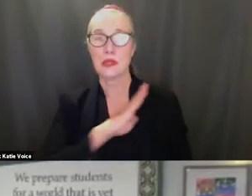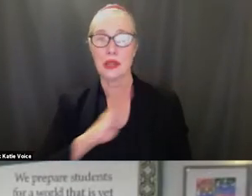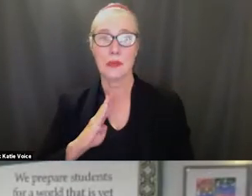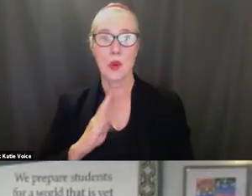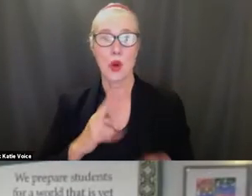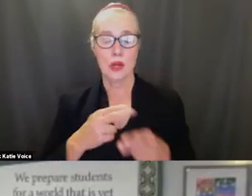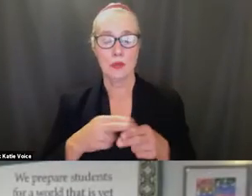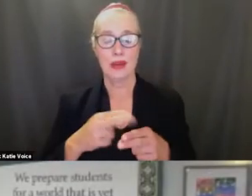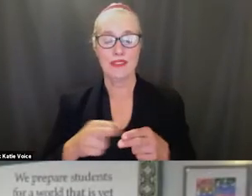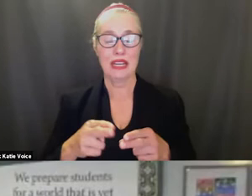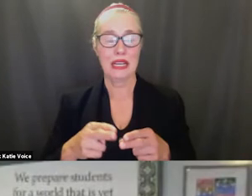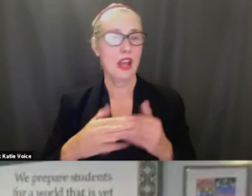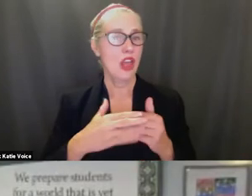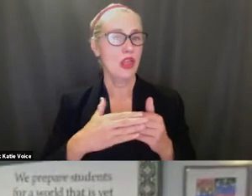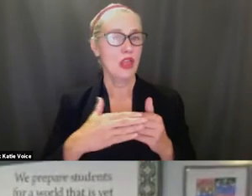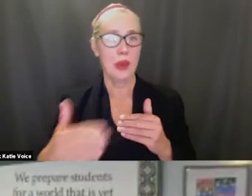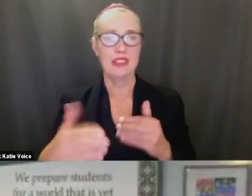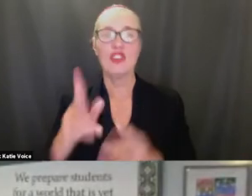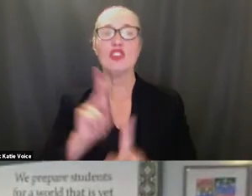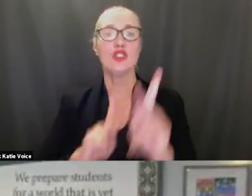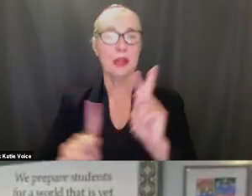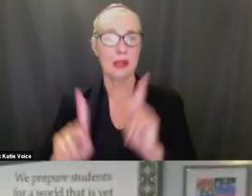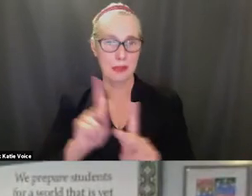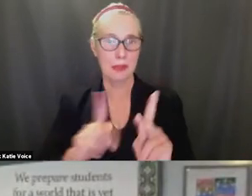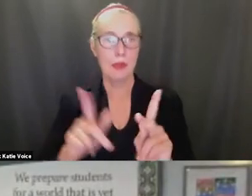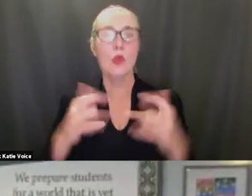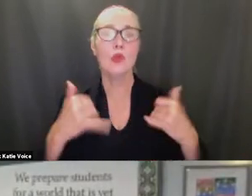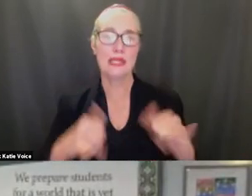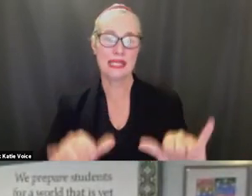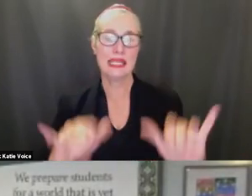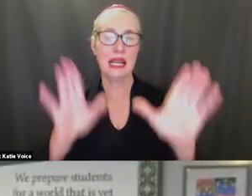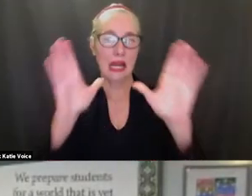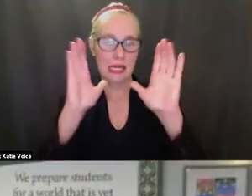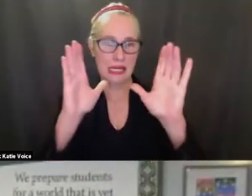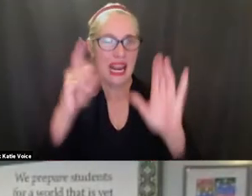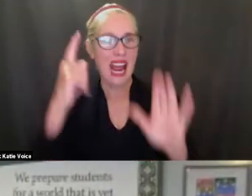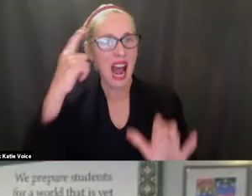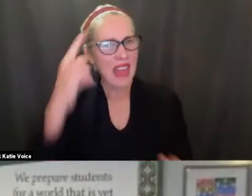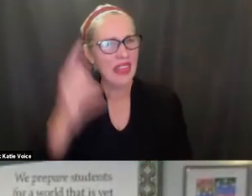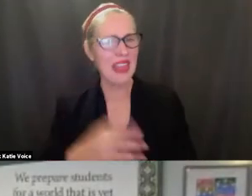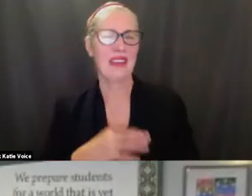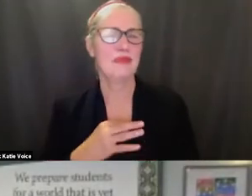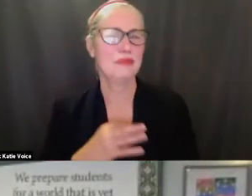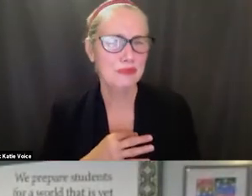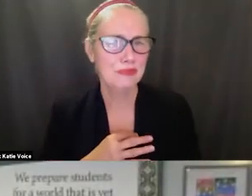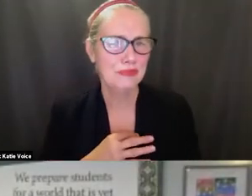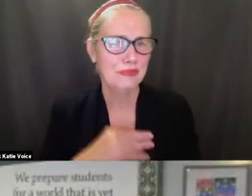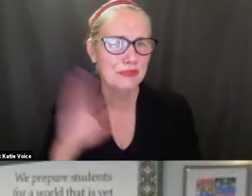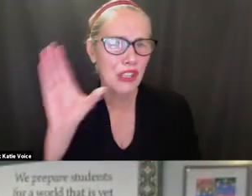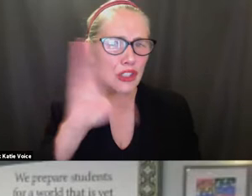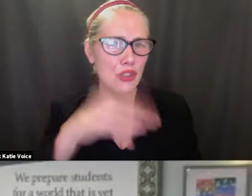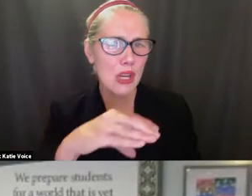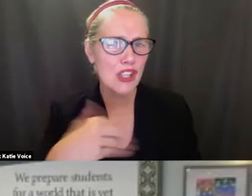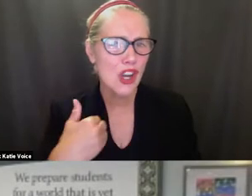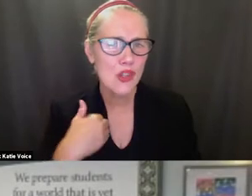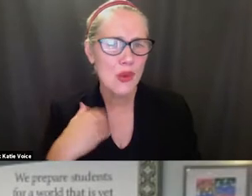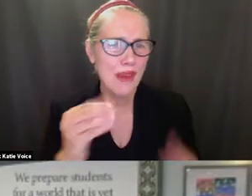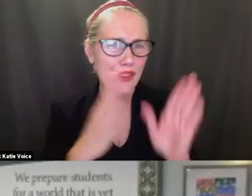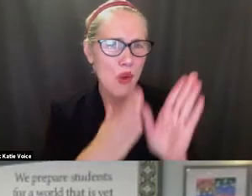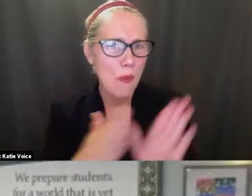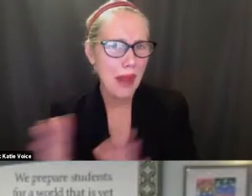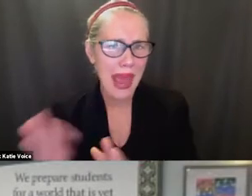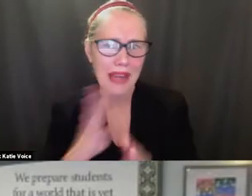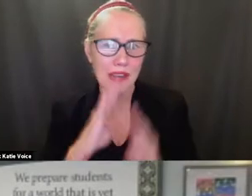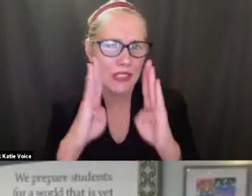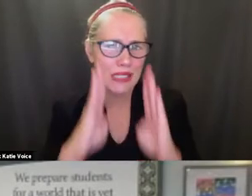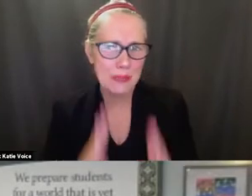that's it the rest of it's going to the people hopefully still listening i find it really curious you have no planted speakers or are they finally